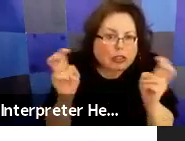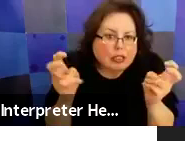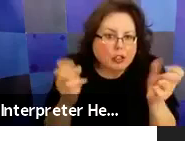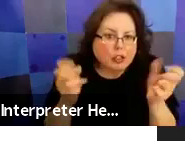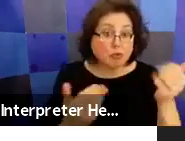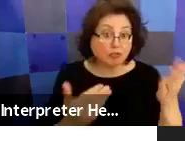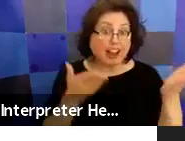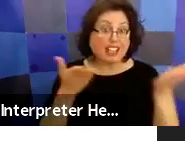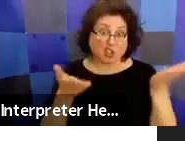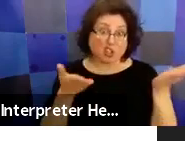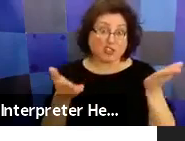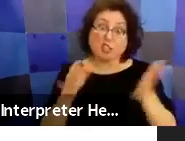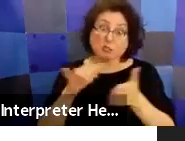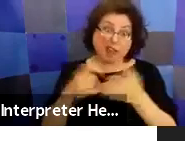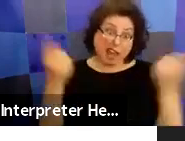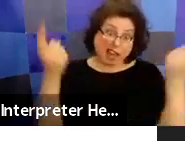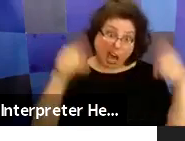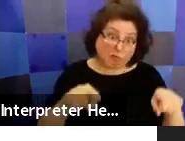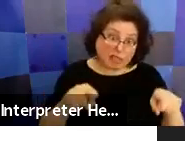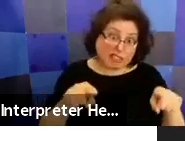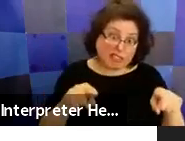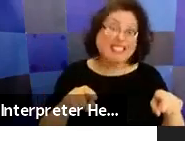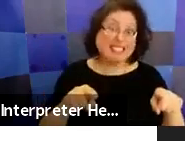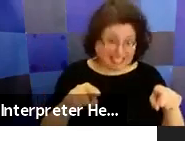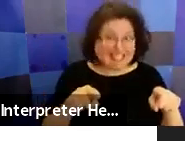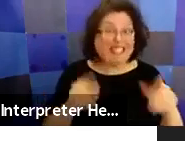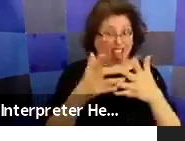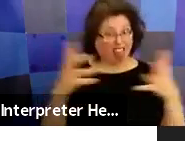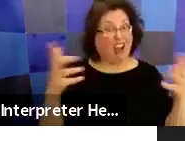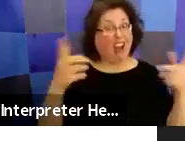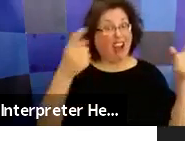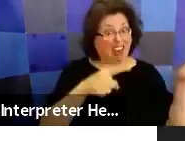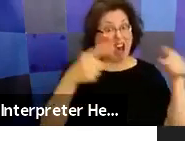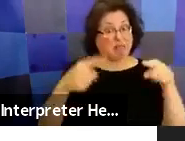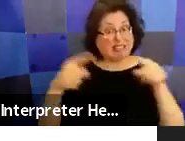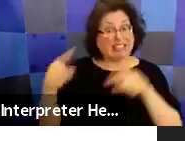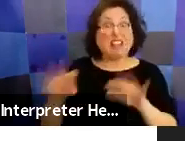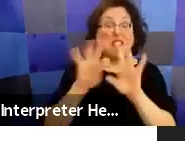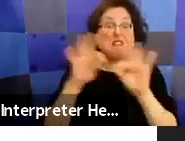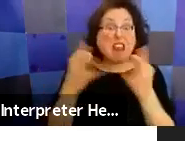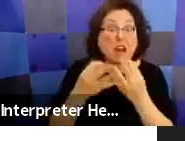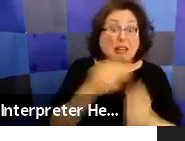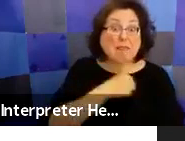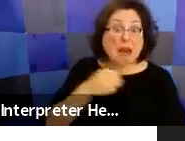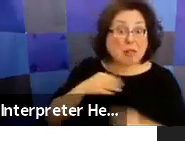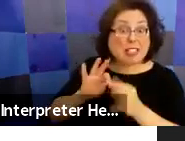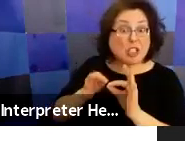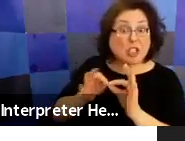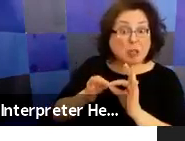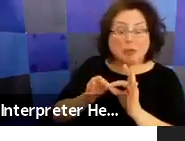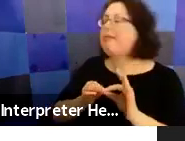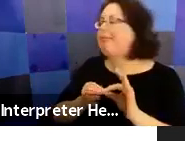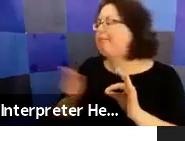that happens, a lot goes on, right? If you have a family member interpret for